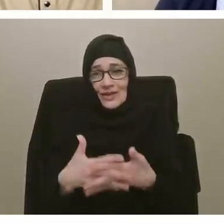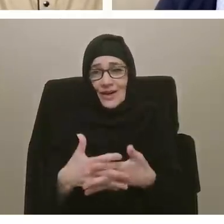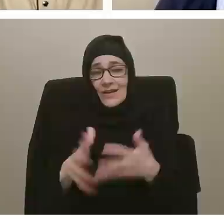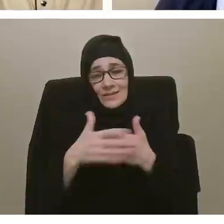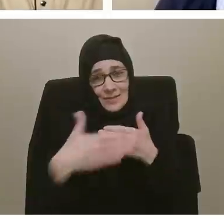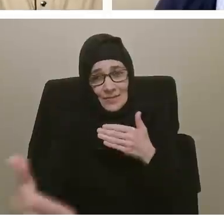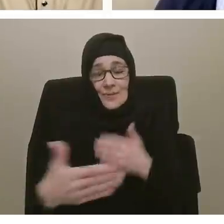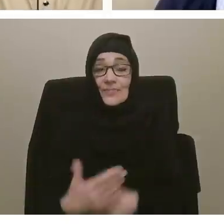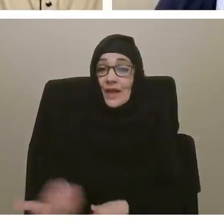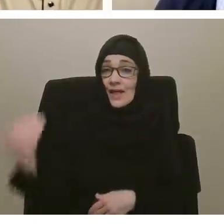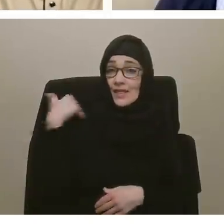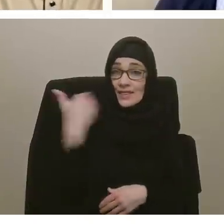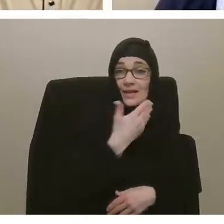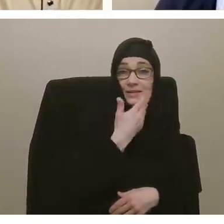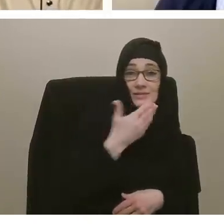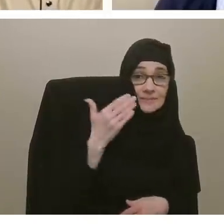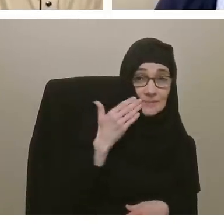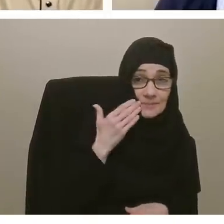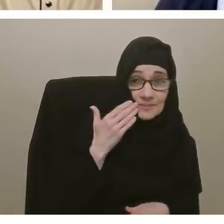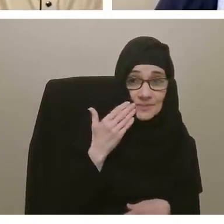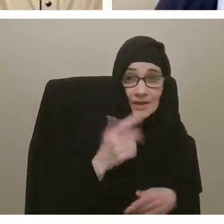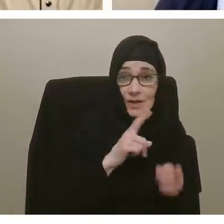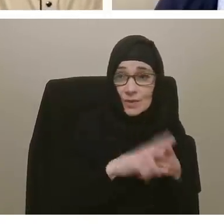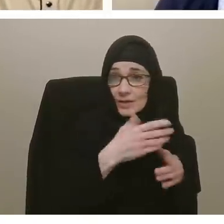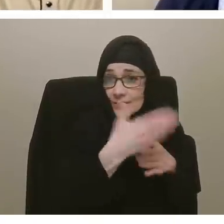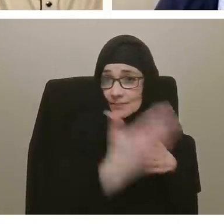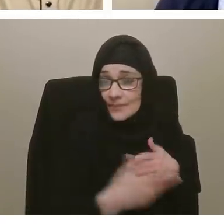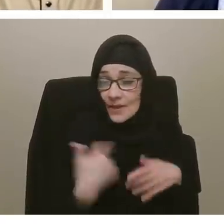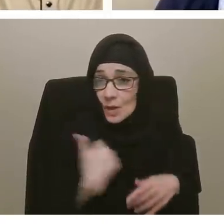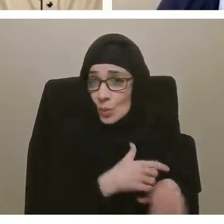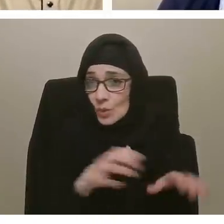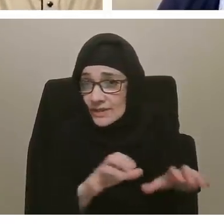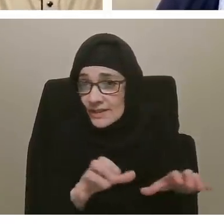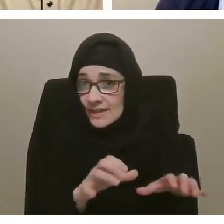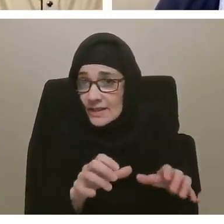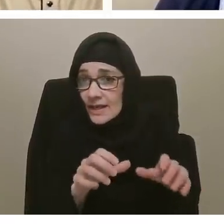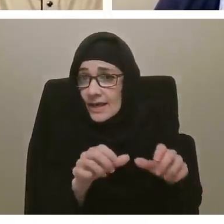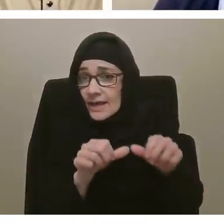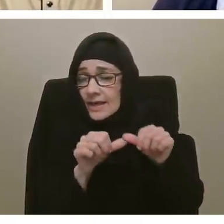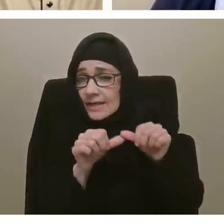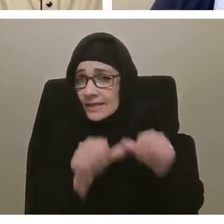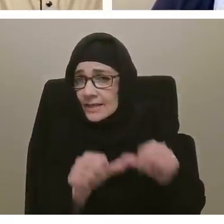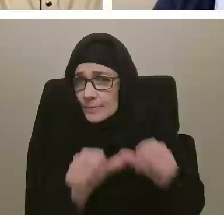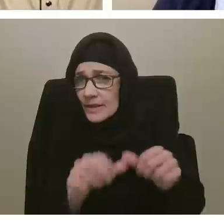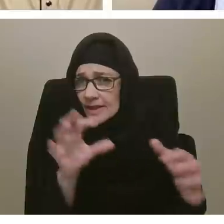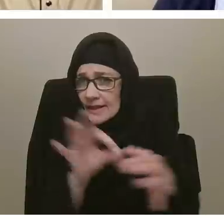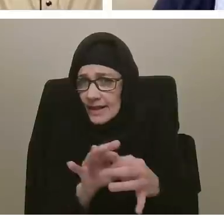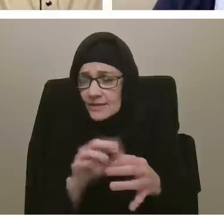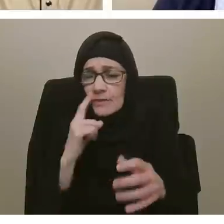after Ramadan was over, we did keeping connected with the Quran for a month. You know, we did some things there as well.